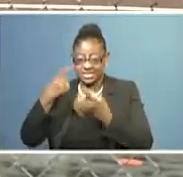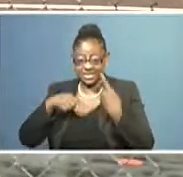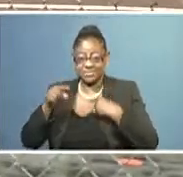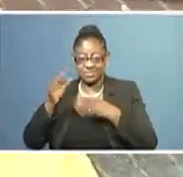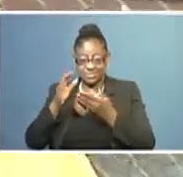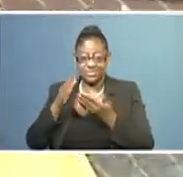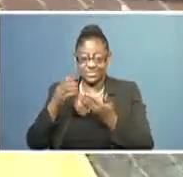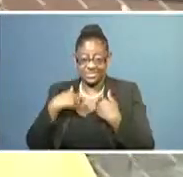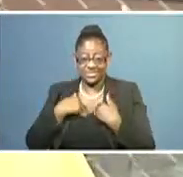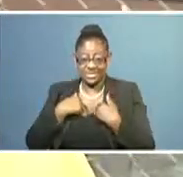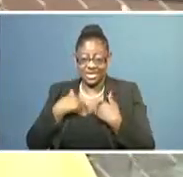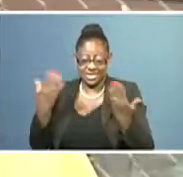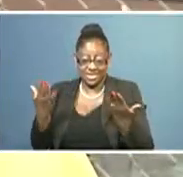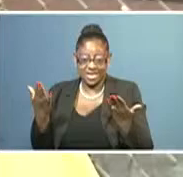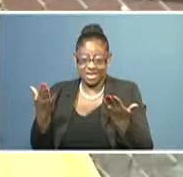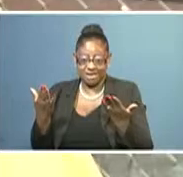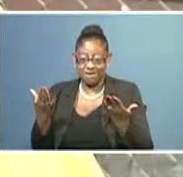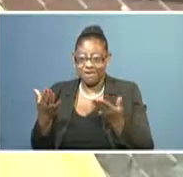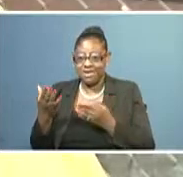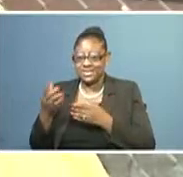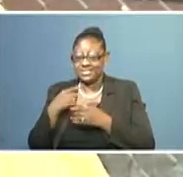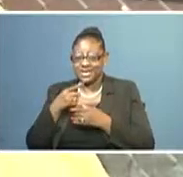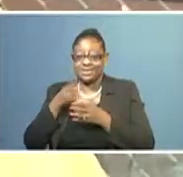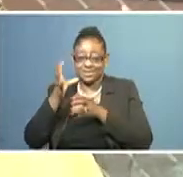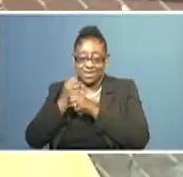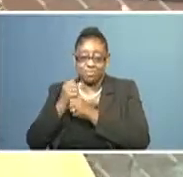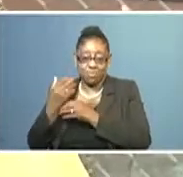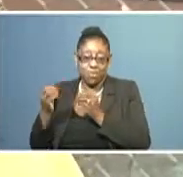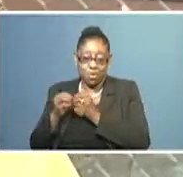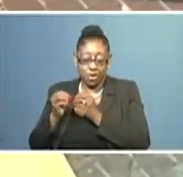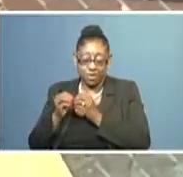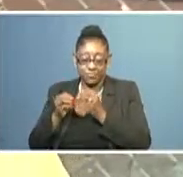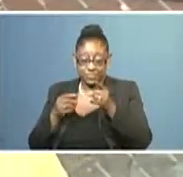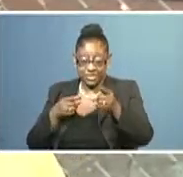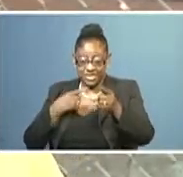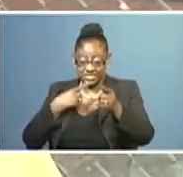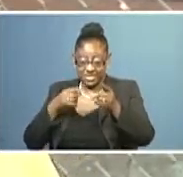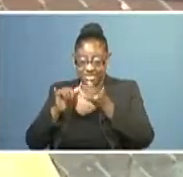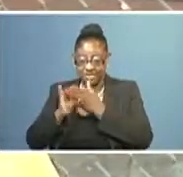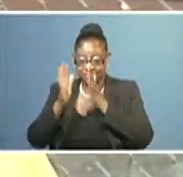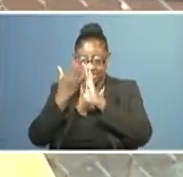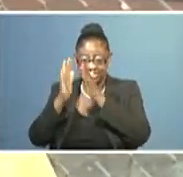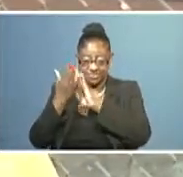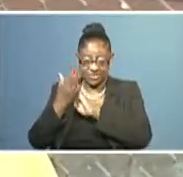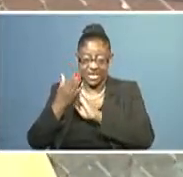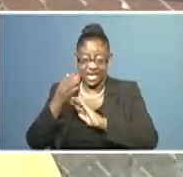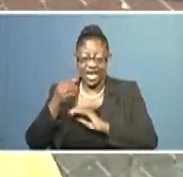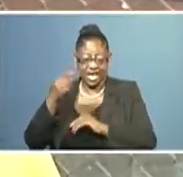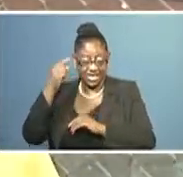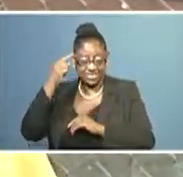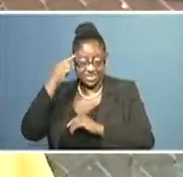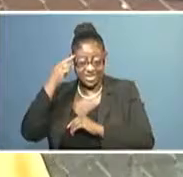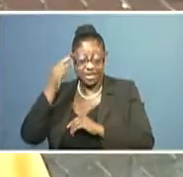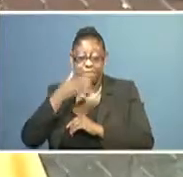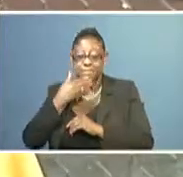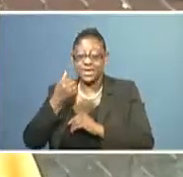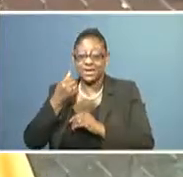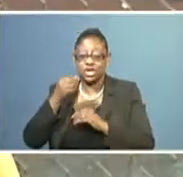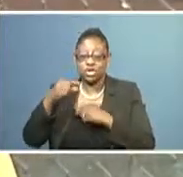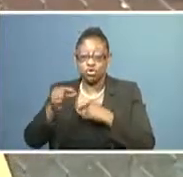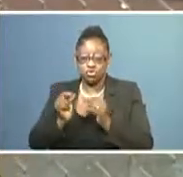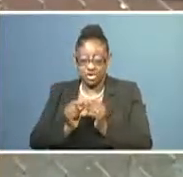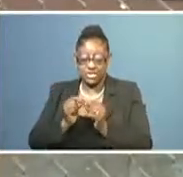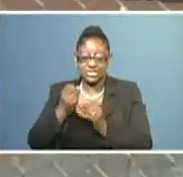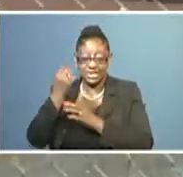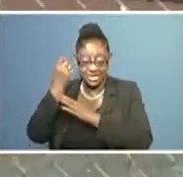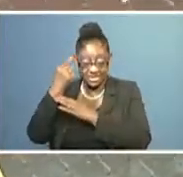I'm a sponge. I actually feel great because ever since I came back face-to-face, I've been getting better grades, I've been